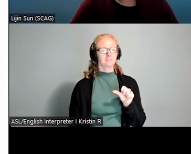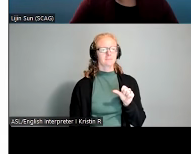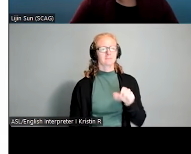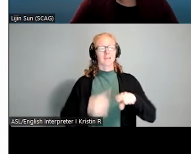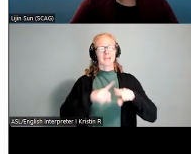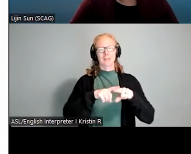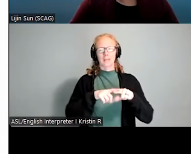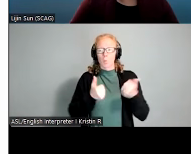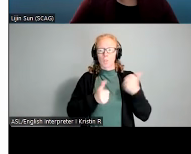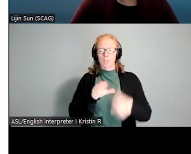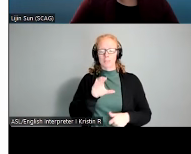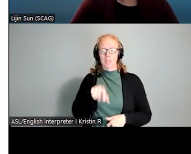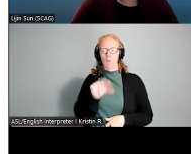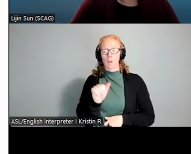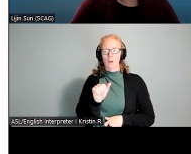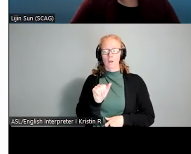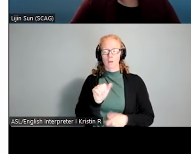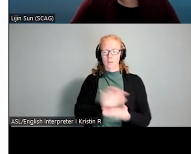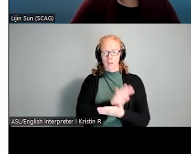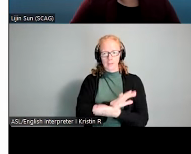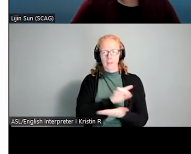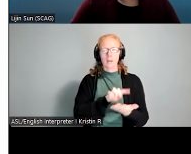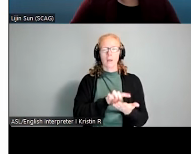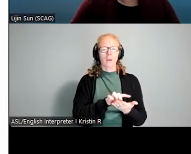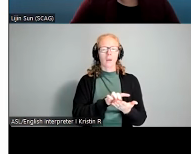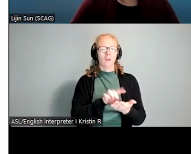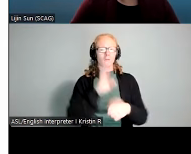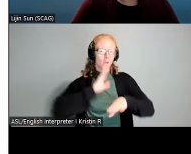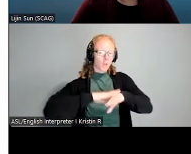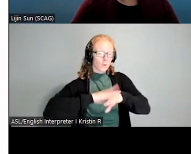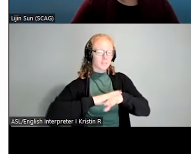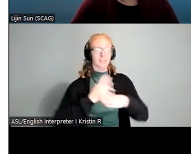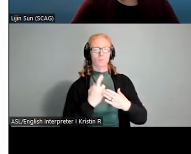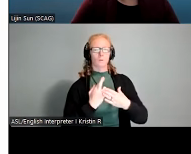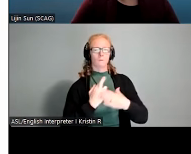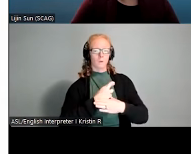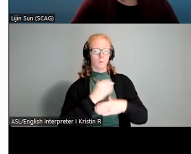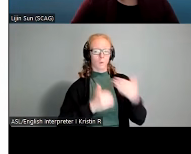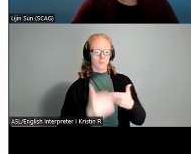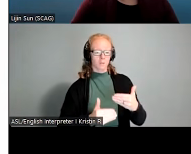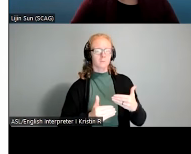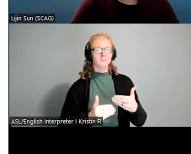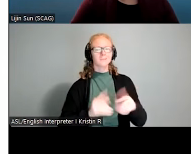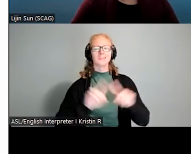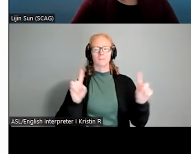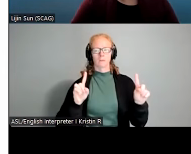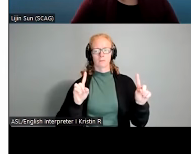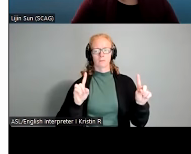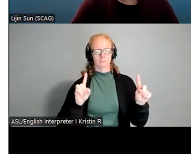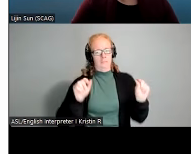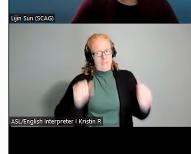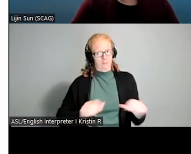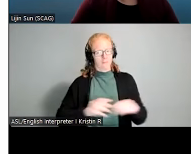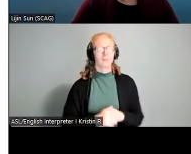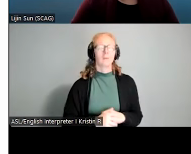SQL document, the SQL requirement for notices and public review process may differ. The second thing I'd like